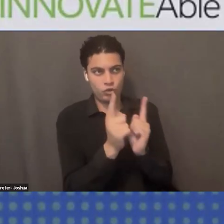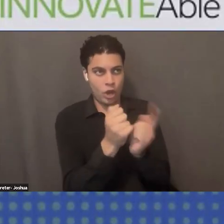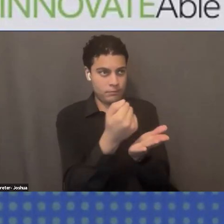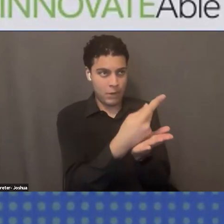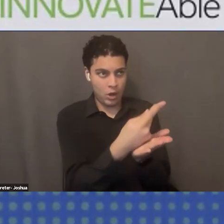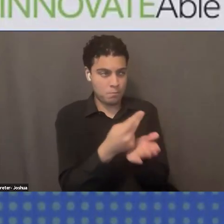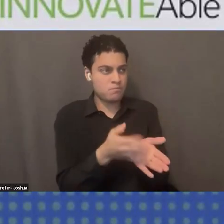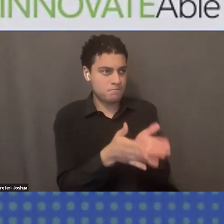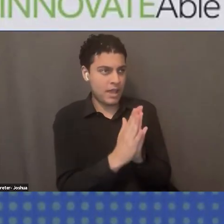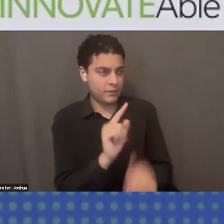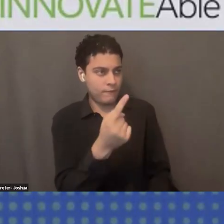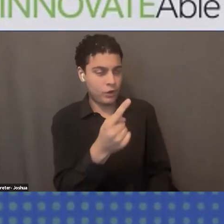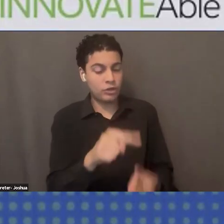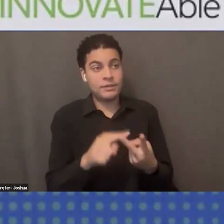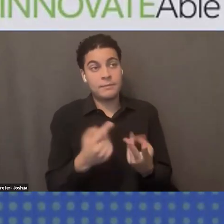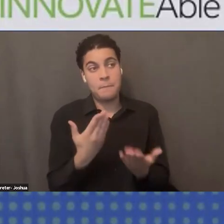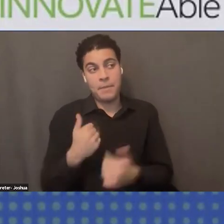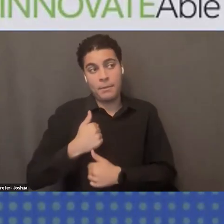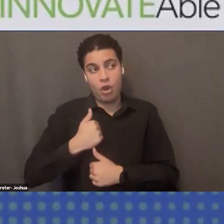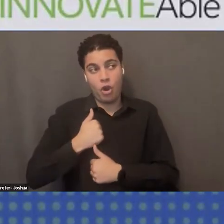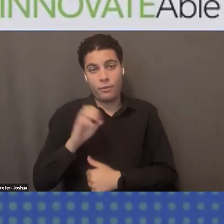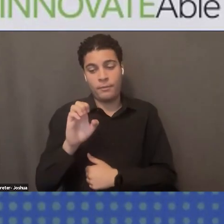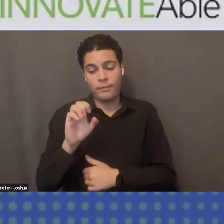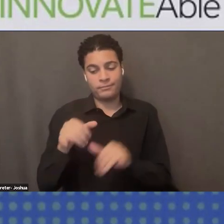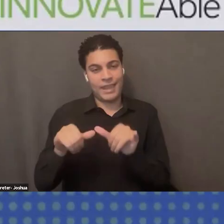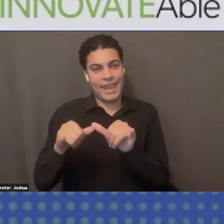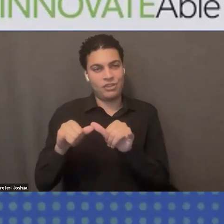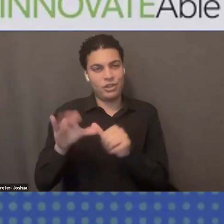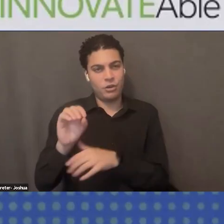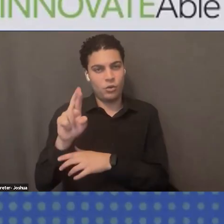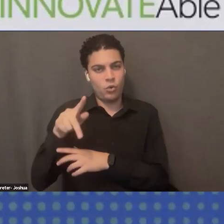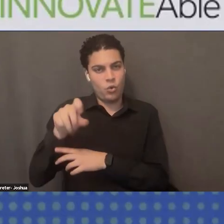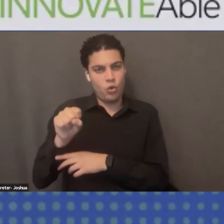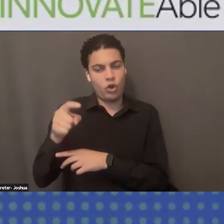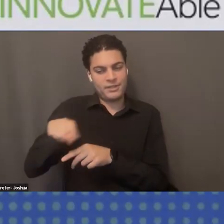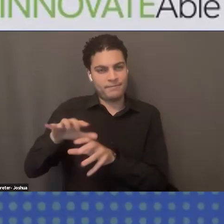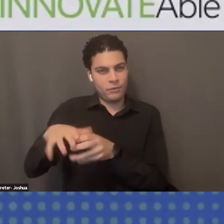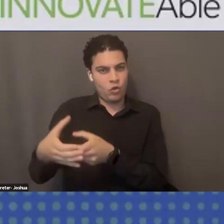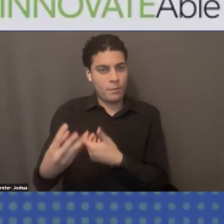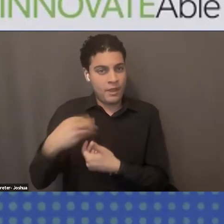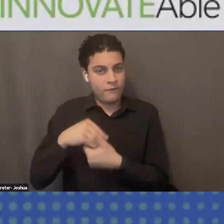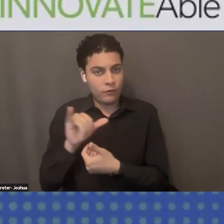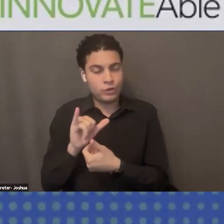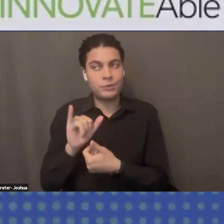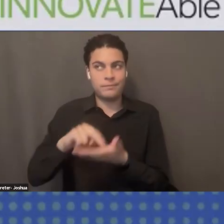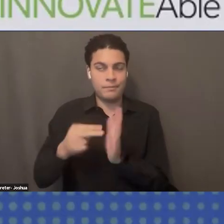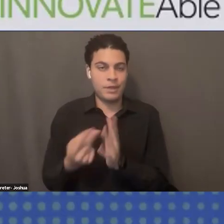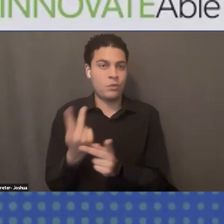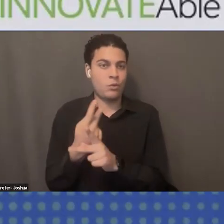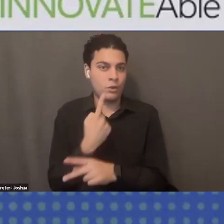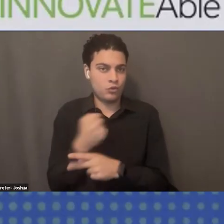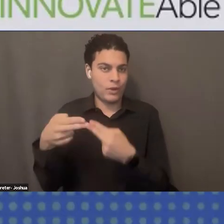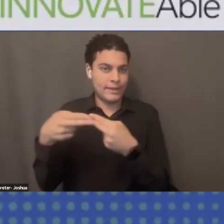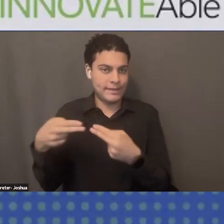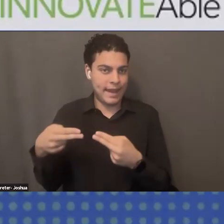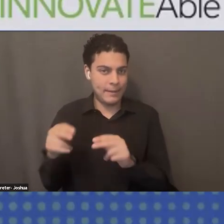Engineers are involved, that's another red tape. If we're just dealing with municipalities, state parks,